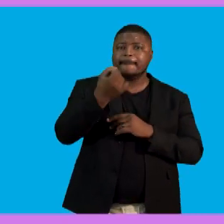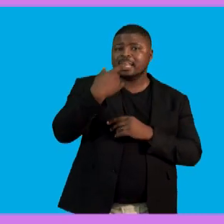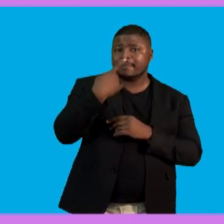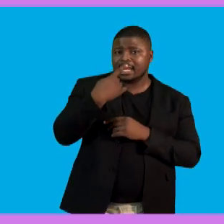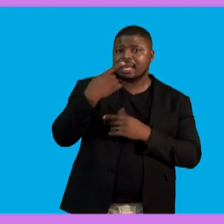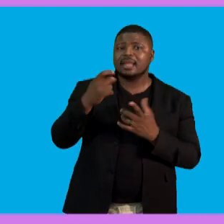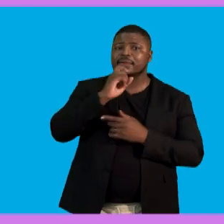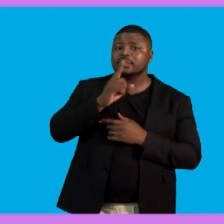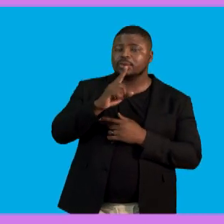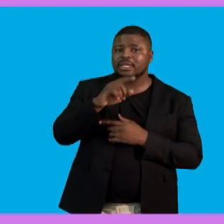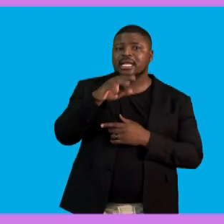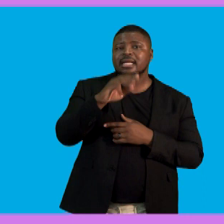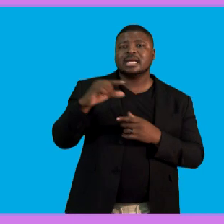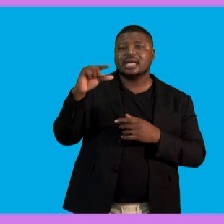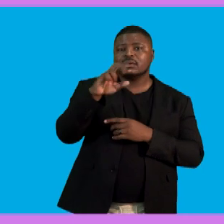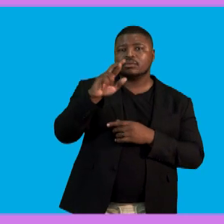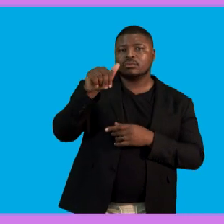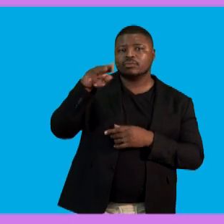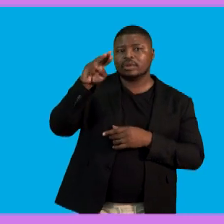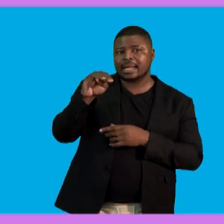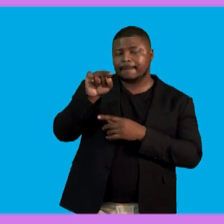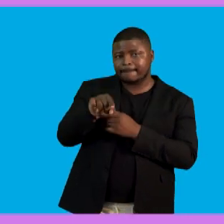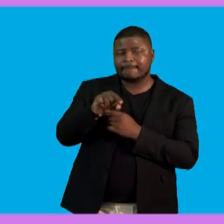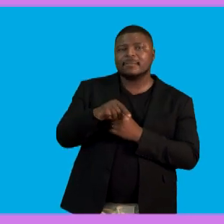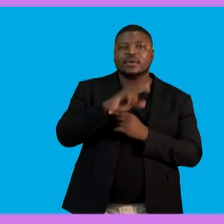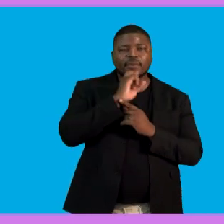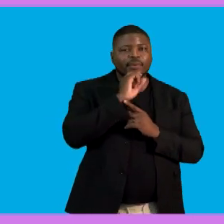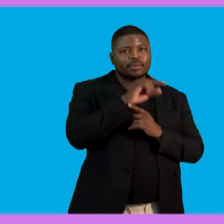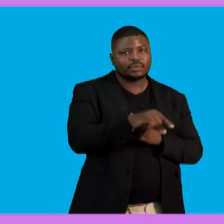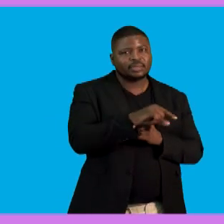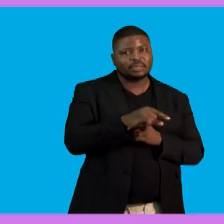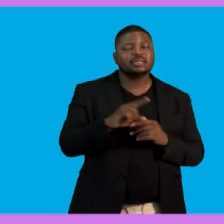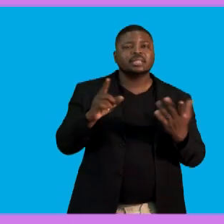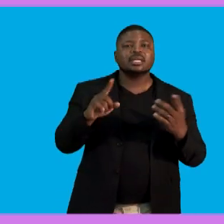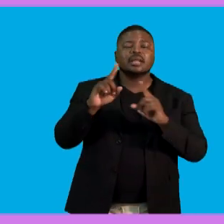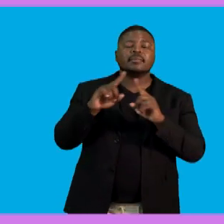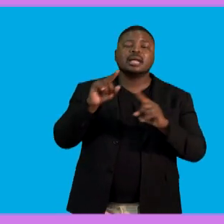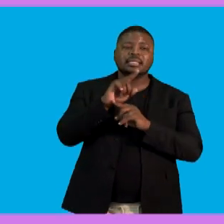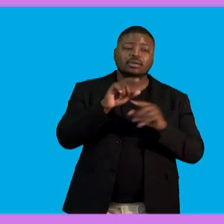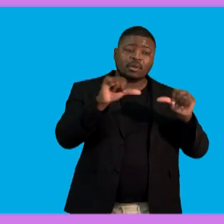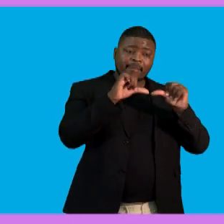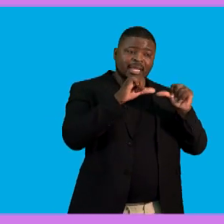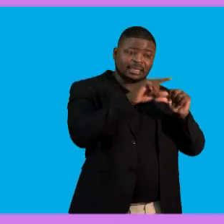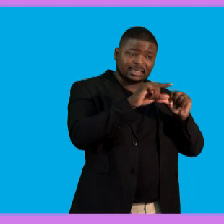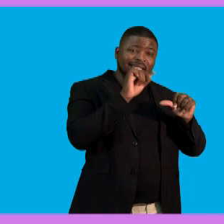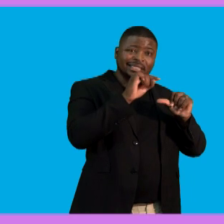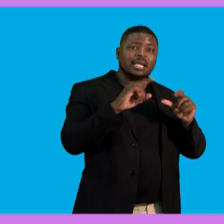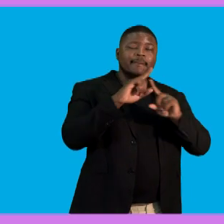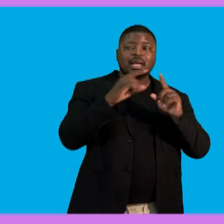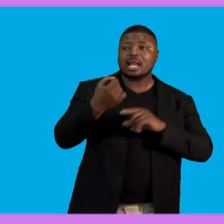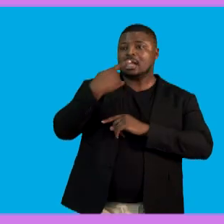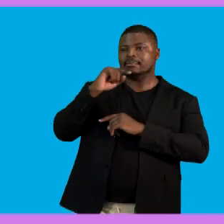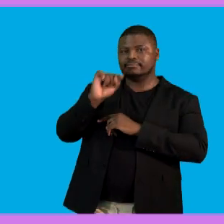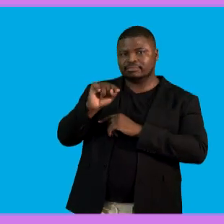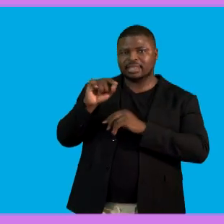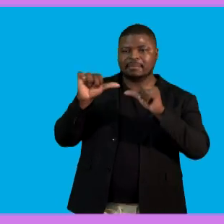milligrams, but we don't deal with measuring a pill, we only deal with the consumption rate of it, but the measuring of it will be measured